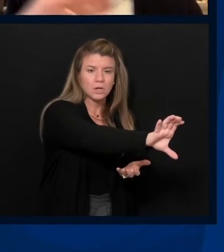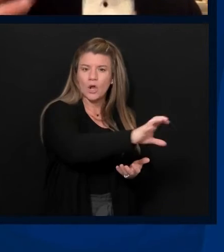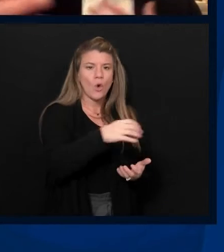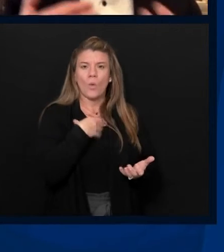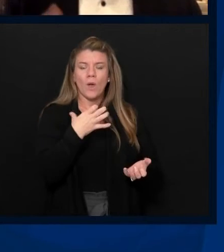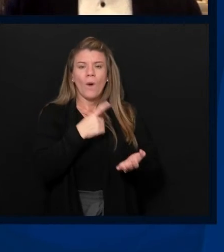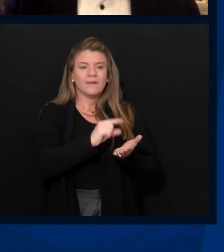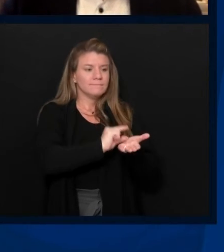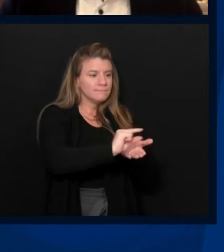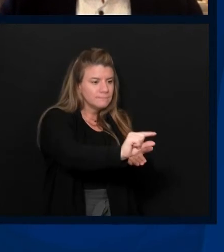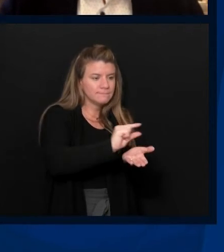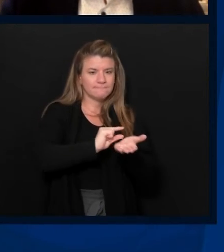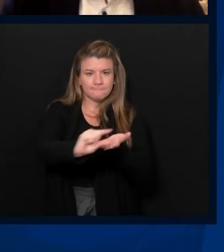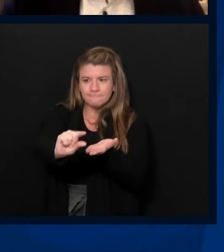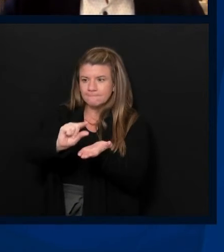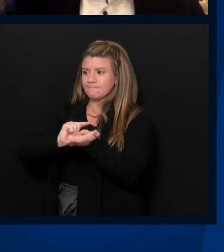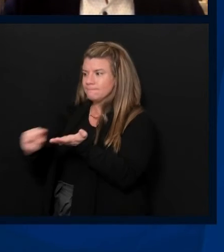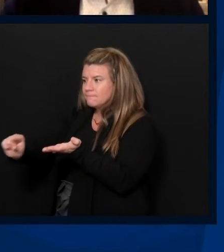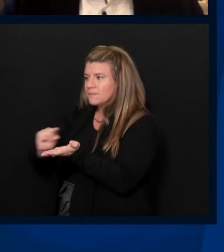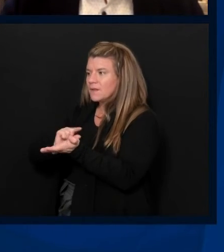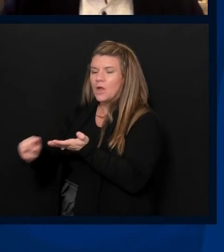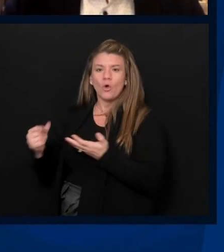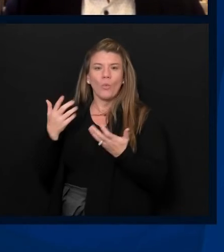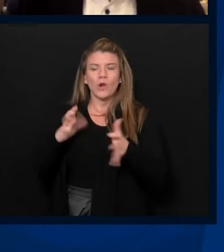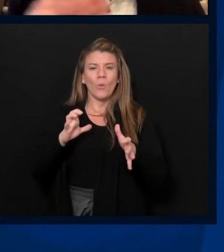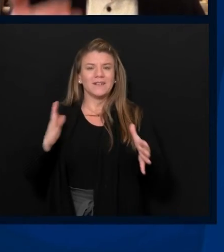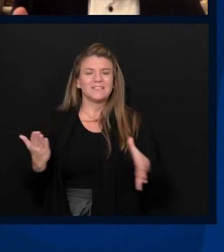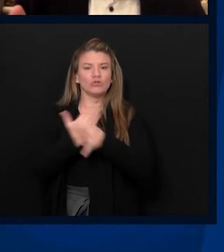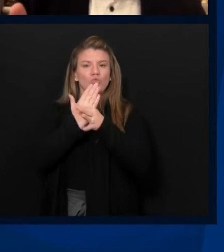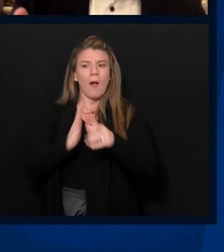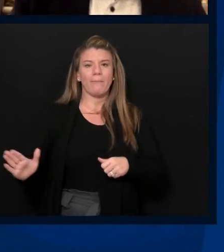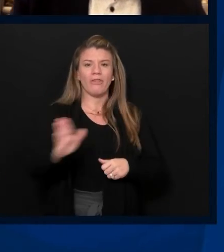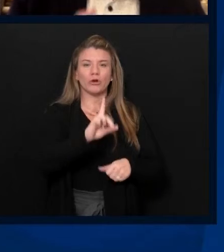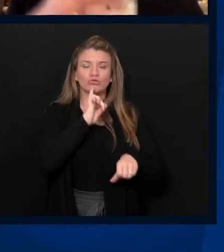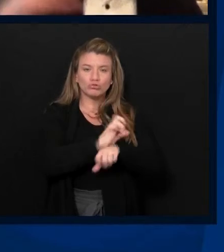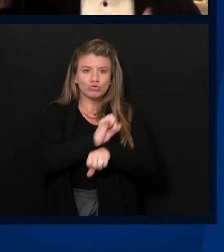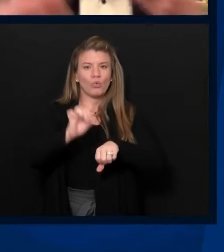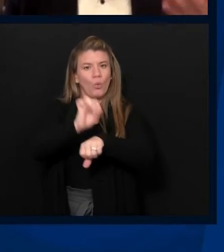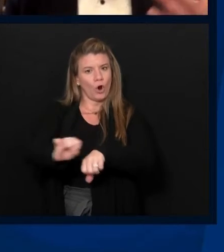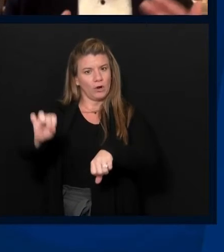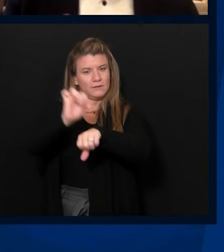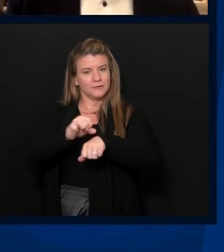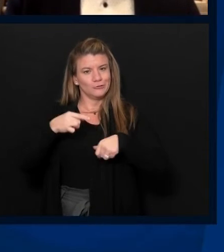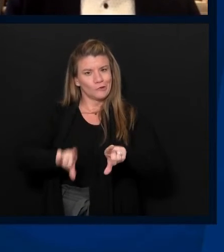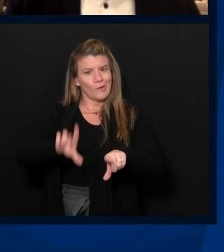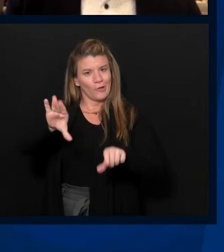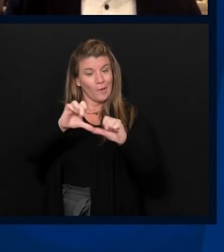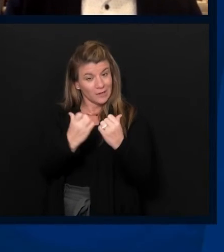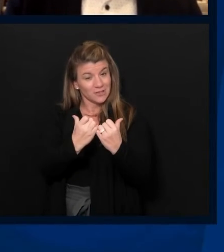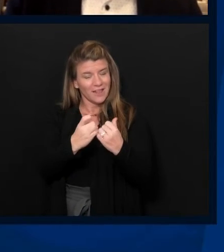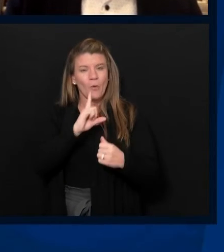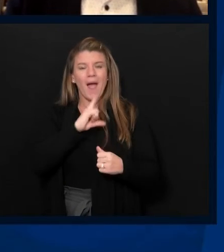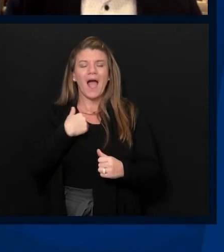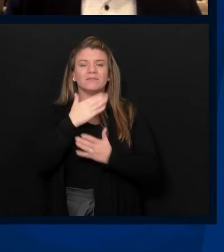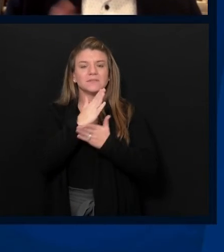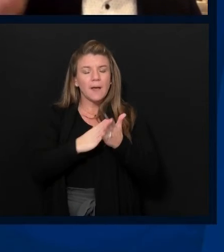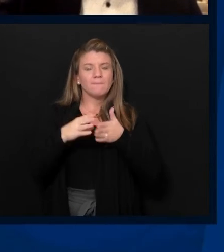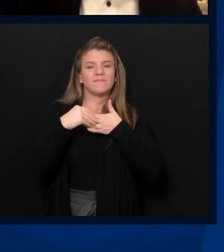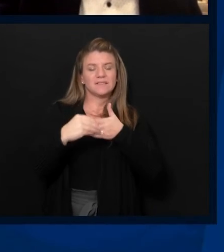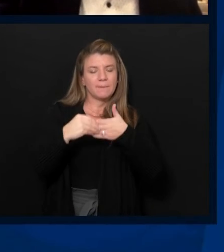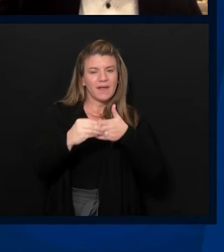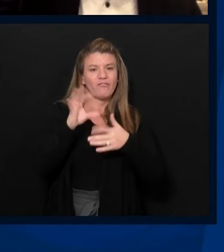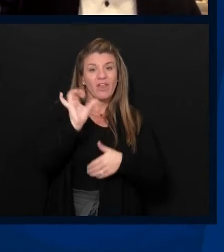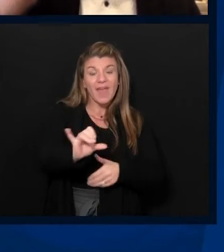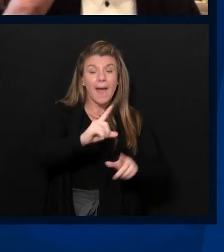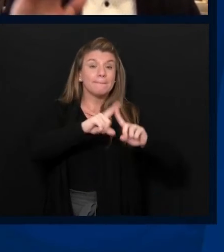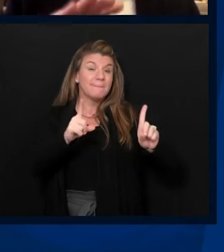few weeks so we don't disrupt vital functions of these types of organizations. So there is a flexibility to this,